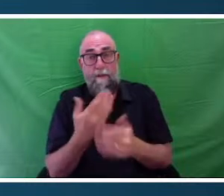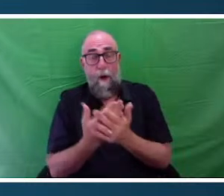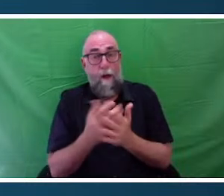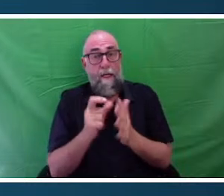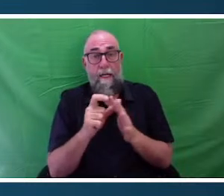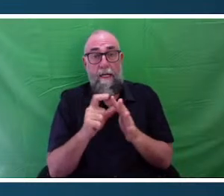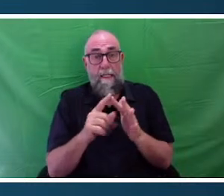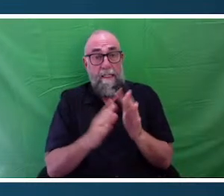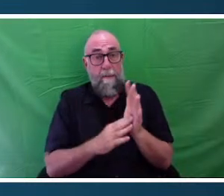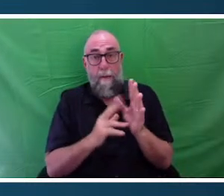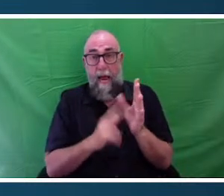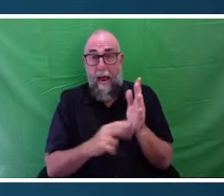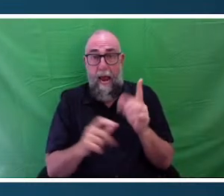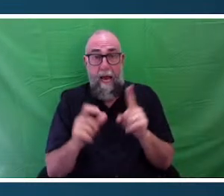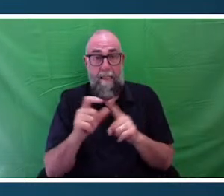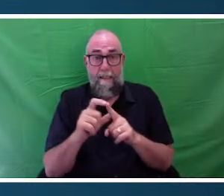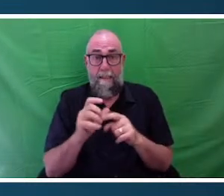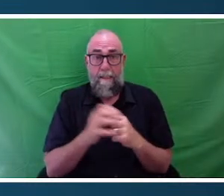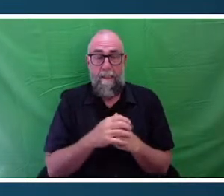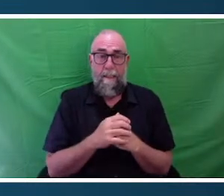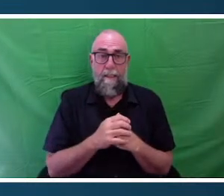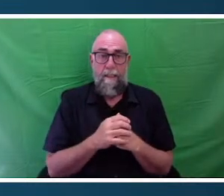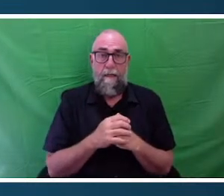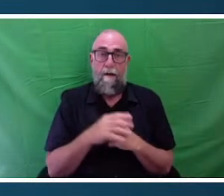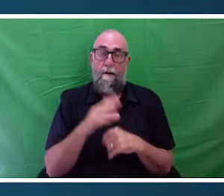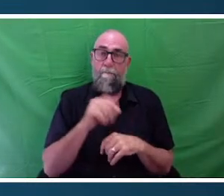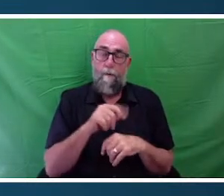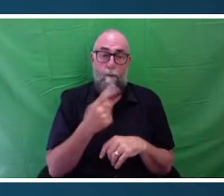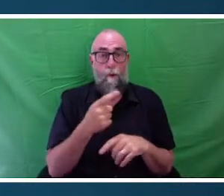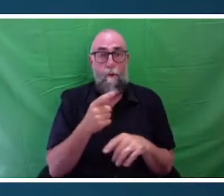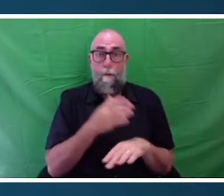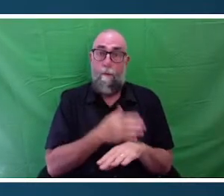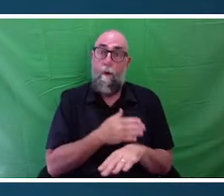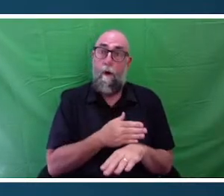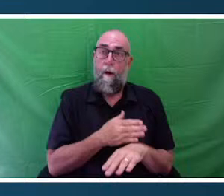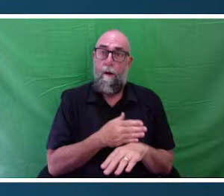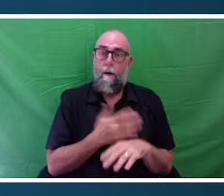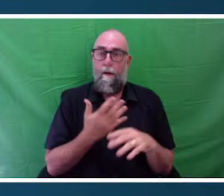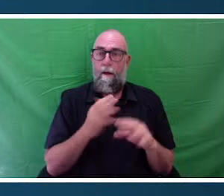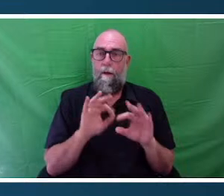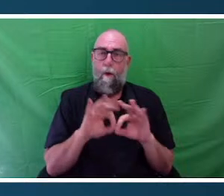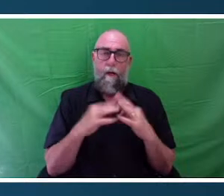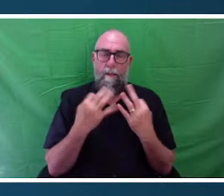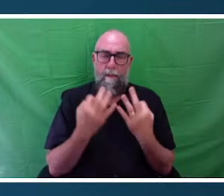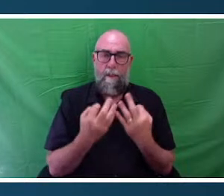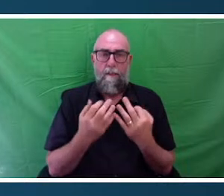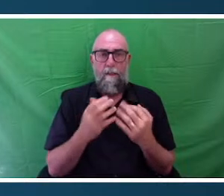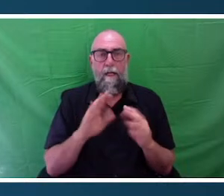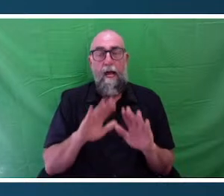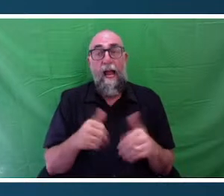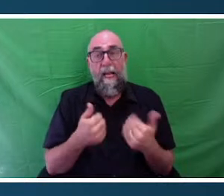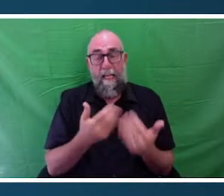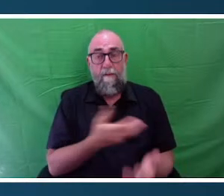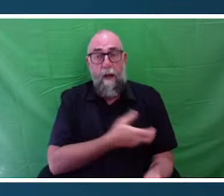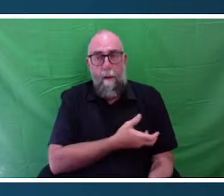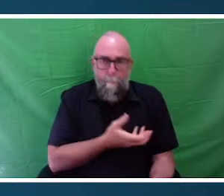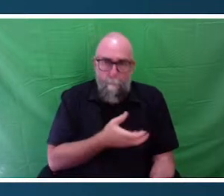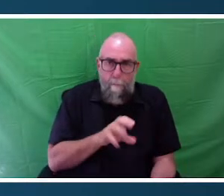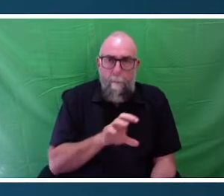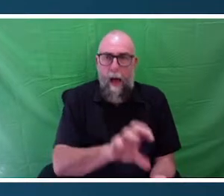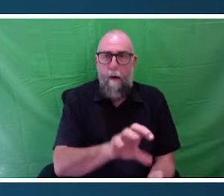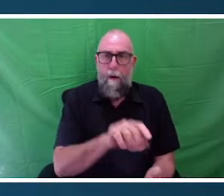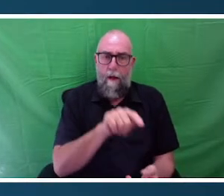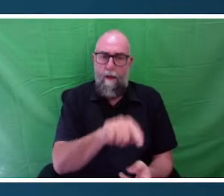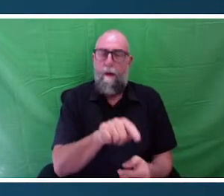driven by the demand of the workers. So giving them a bit more agency and flexibility there would be beneficial in improving their